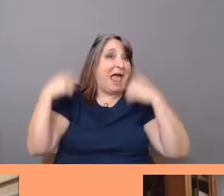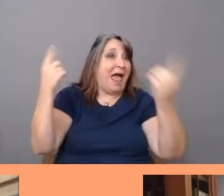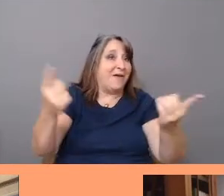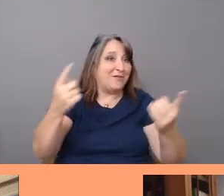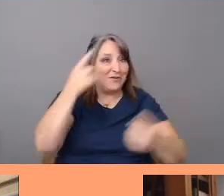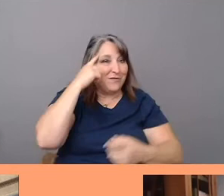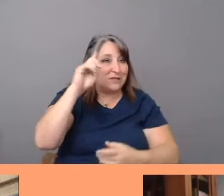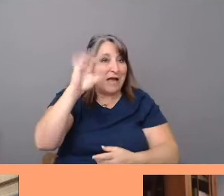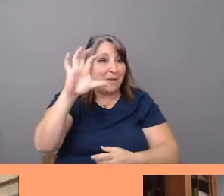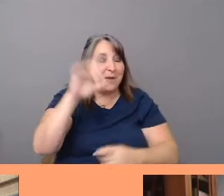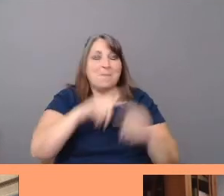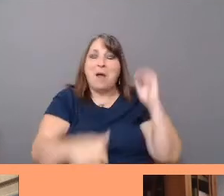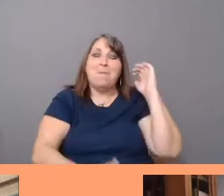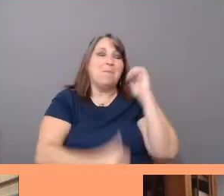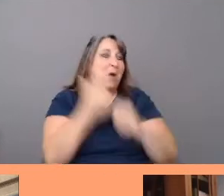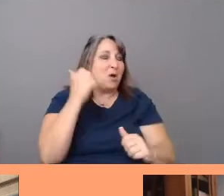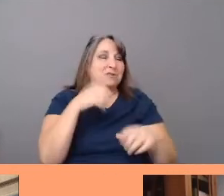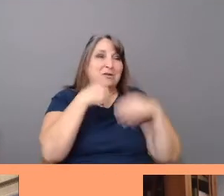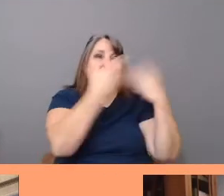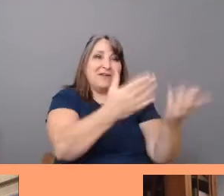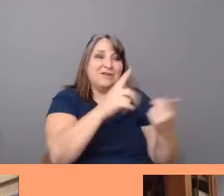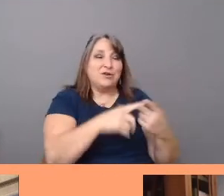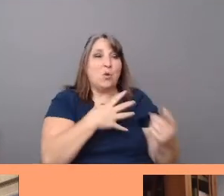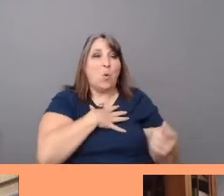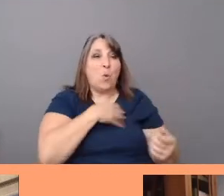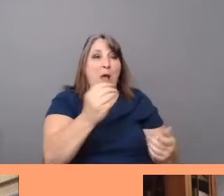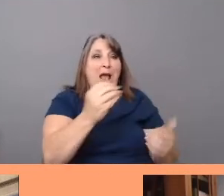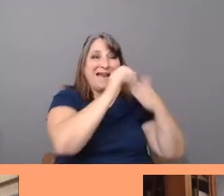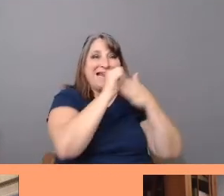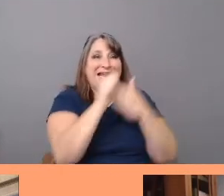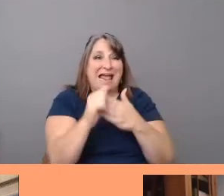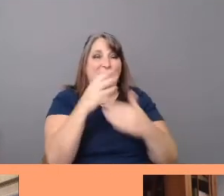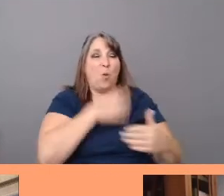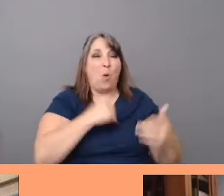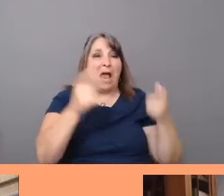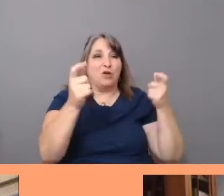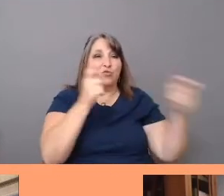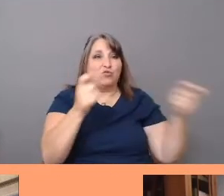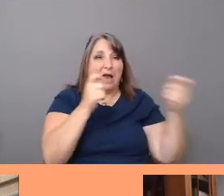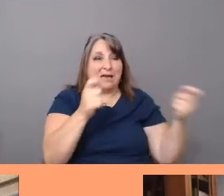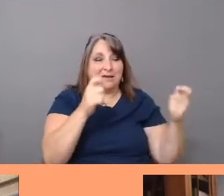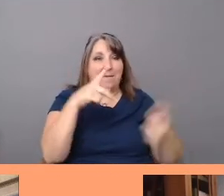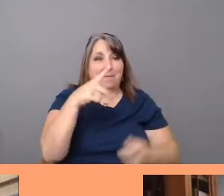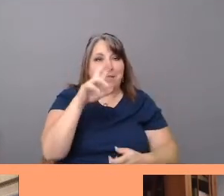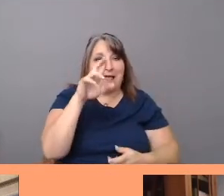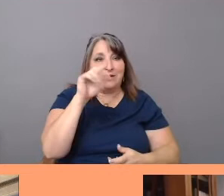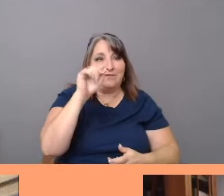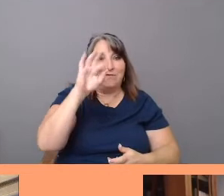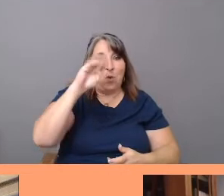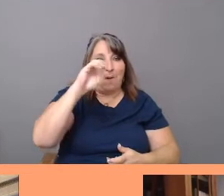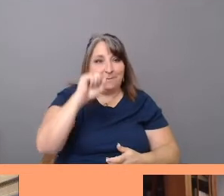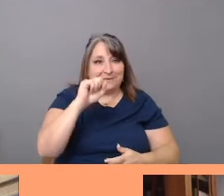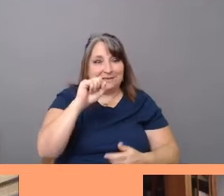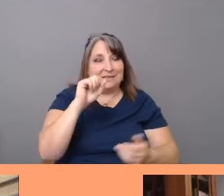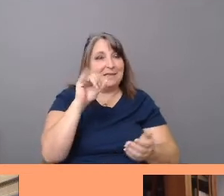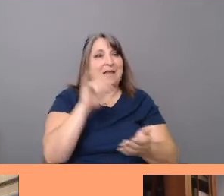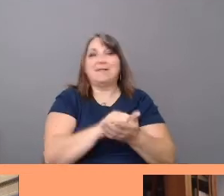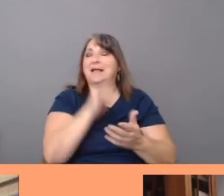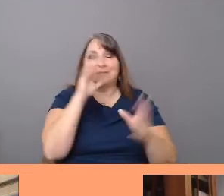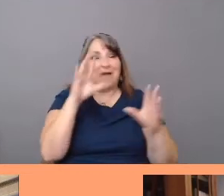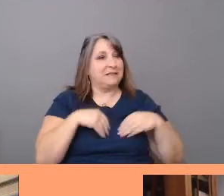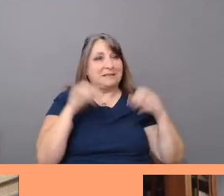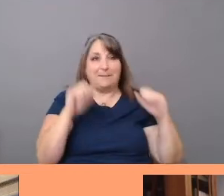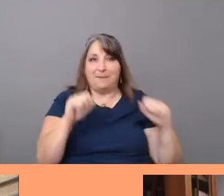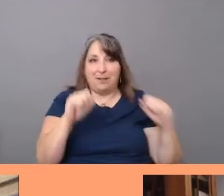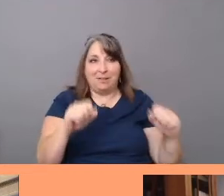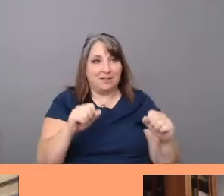white-led and white-run organizations, production companies, platforms, and that's no longer acceptable either. I